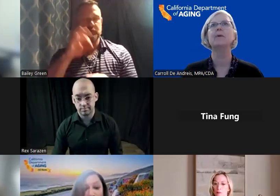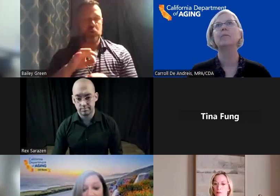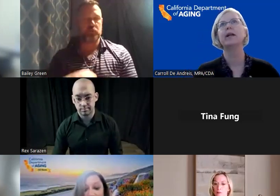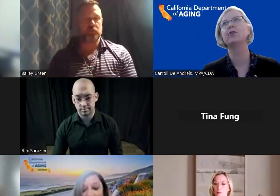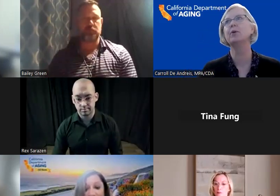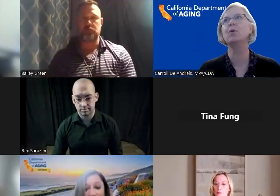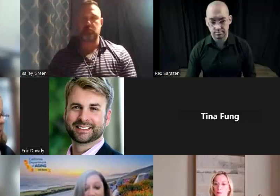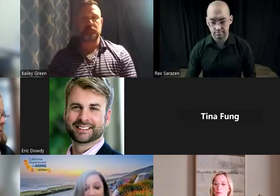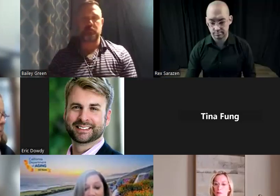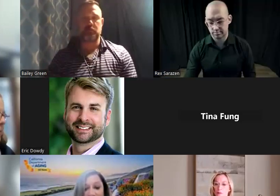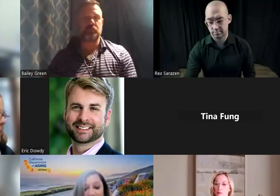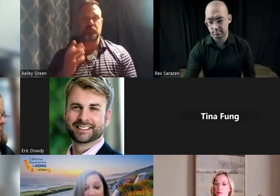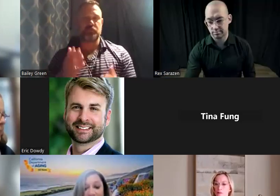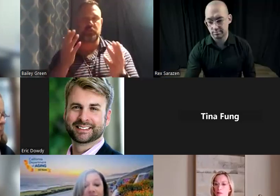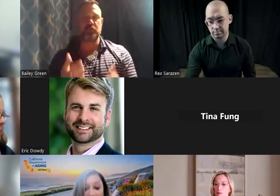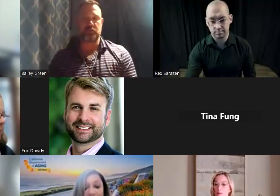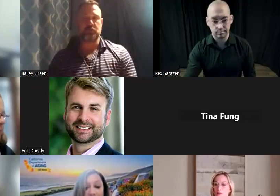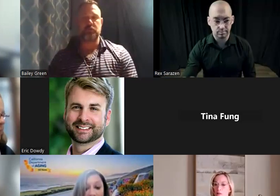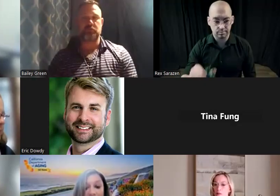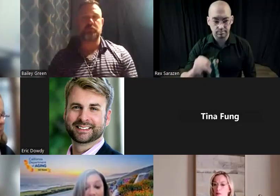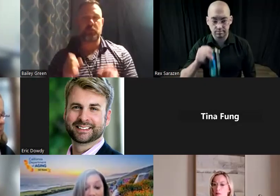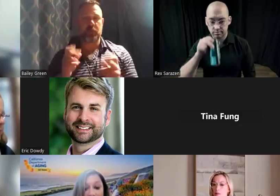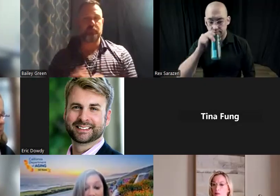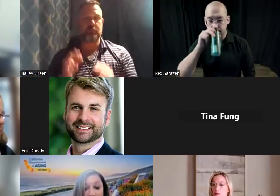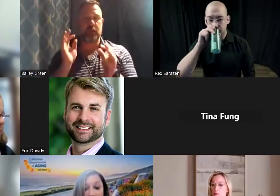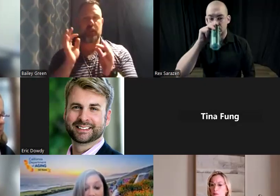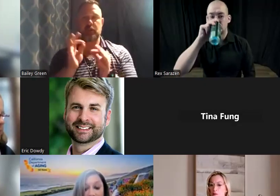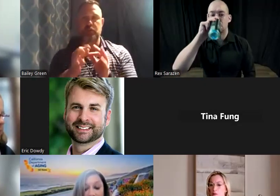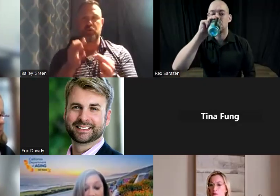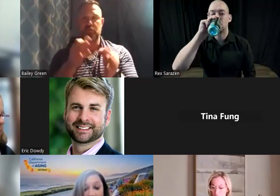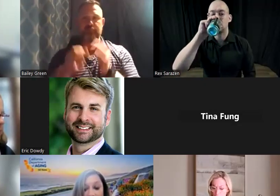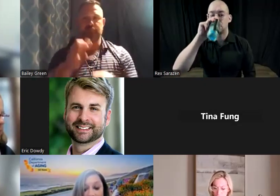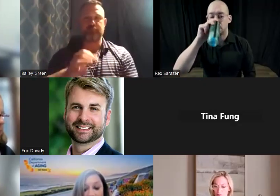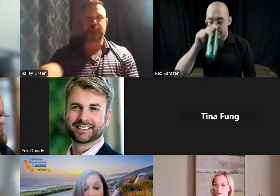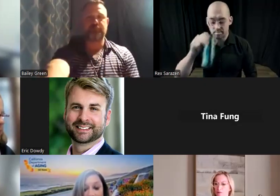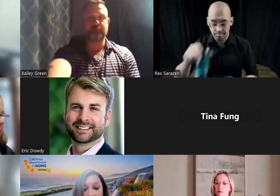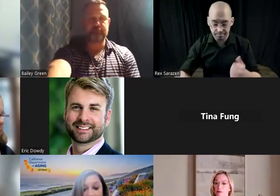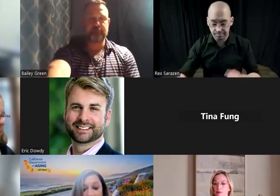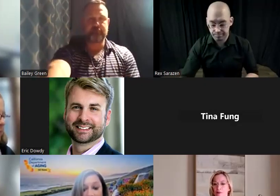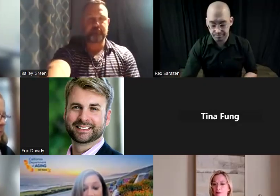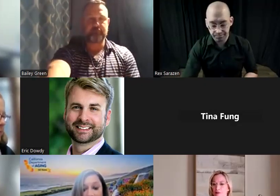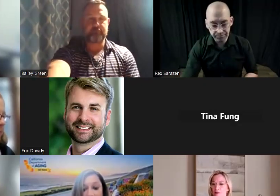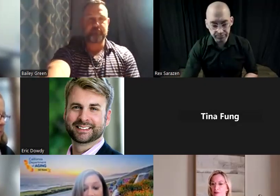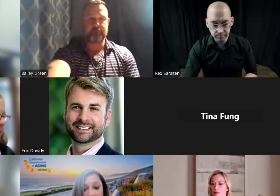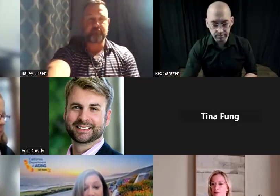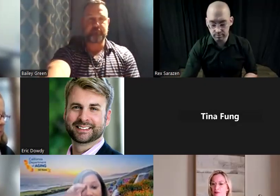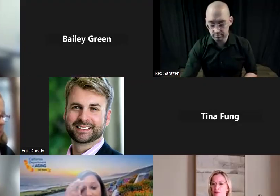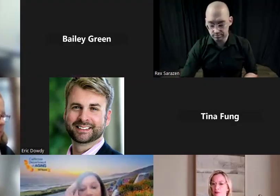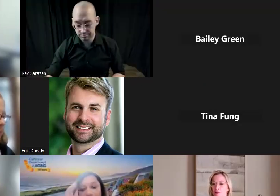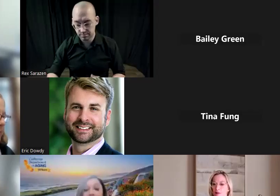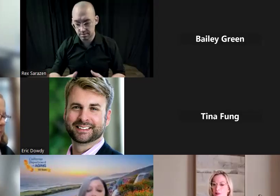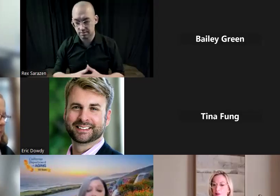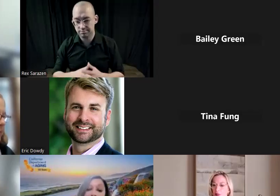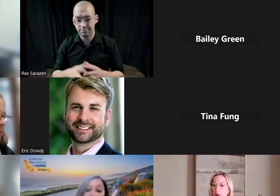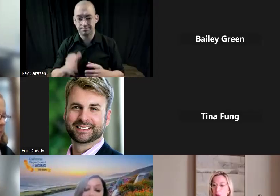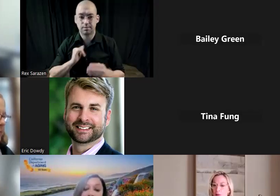No, but just I a could be wrong. suggestion. Okay. Okay. All right. Well, I think I also agree with what